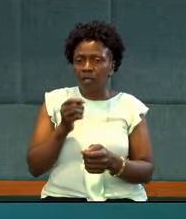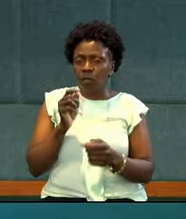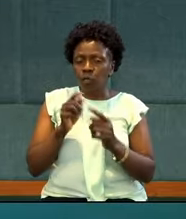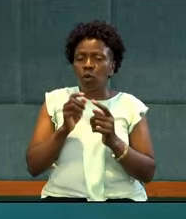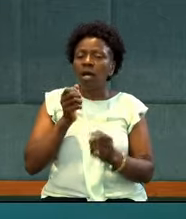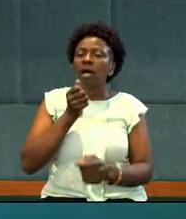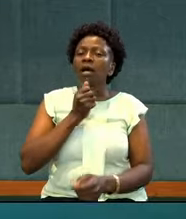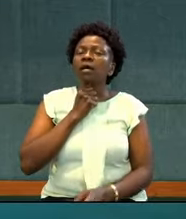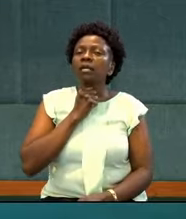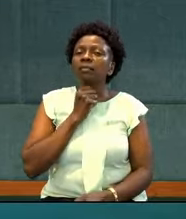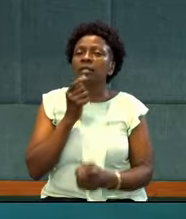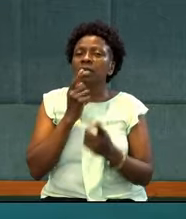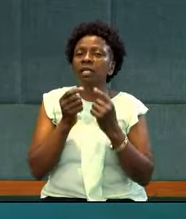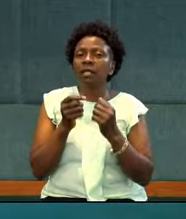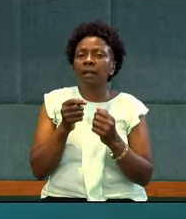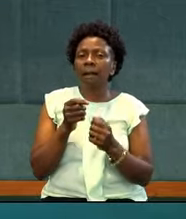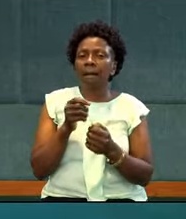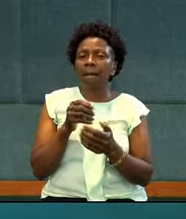about mere